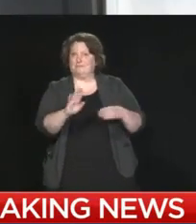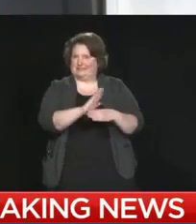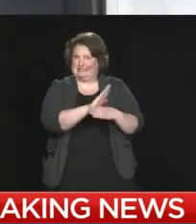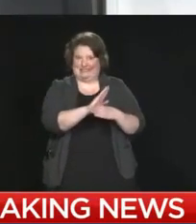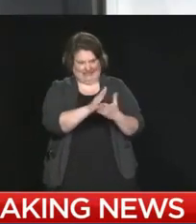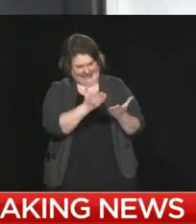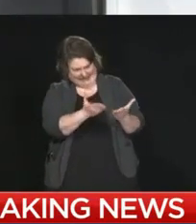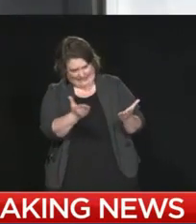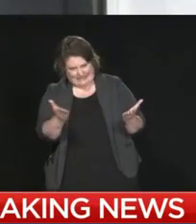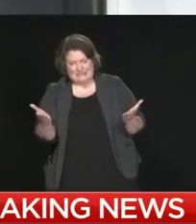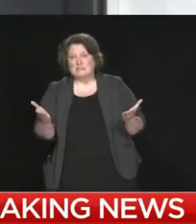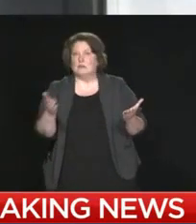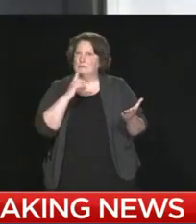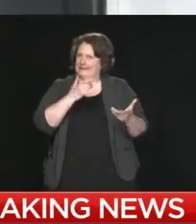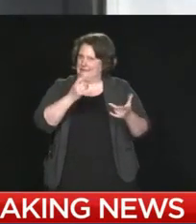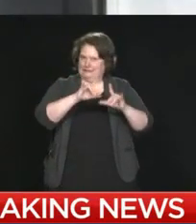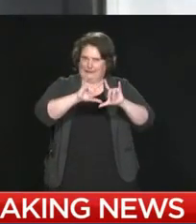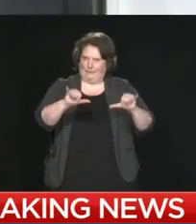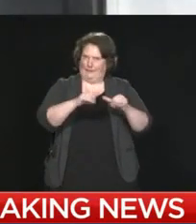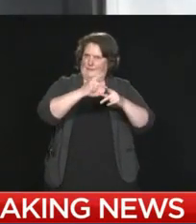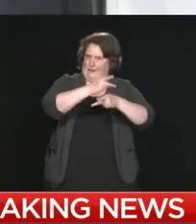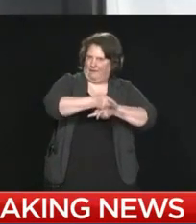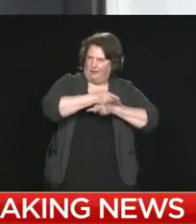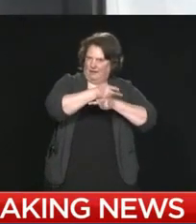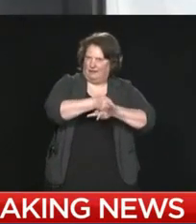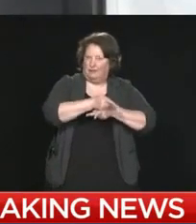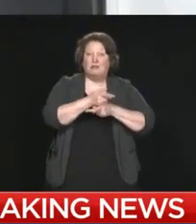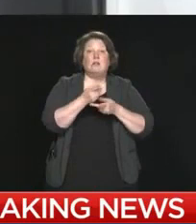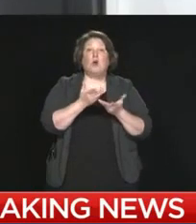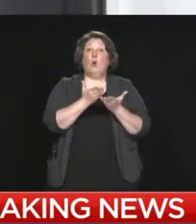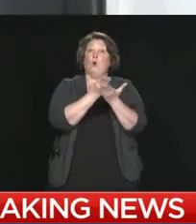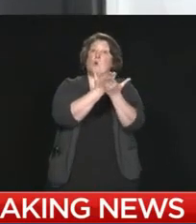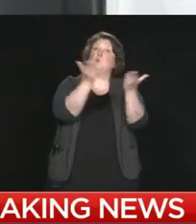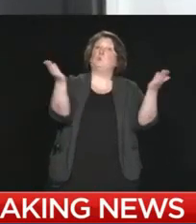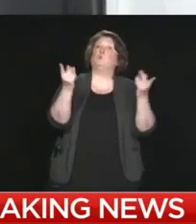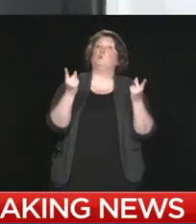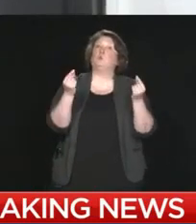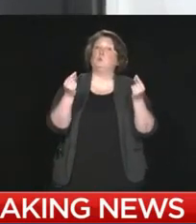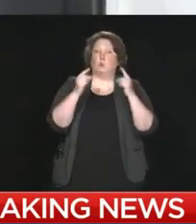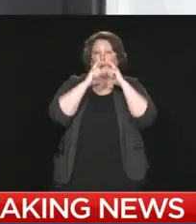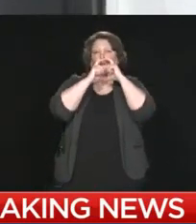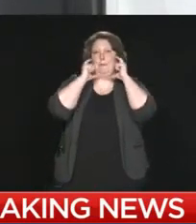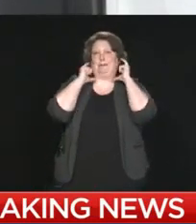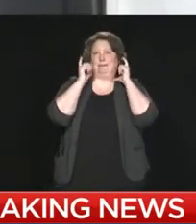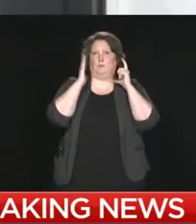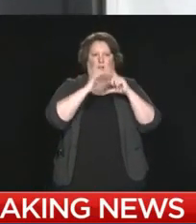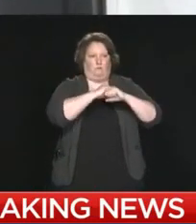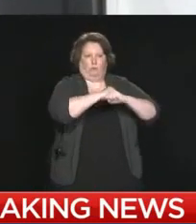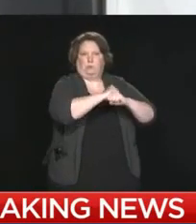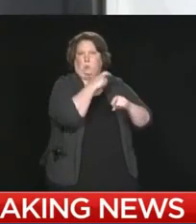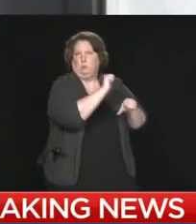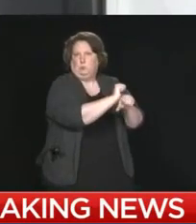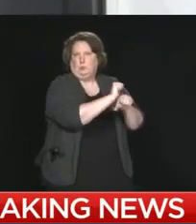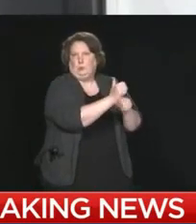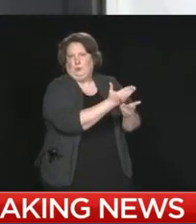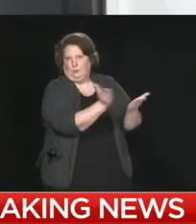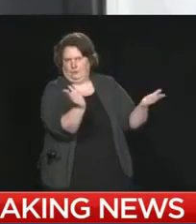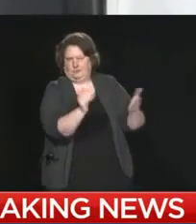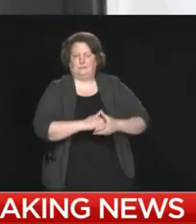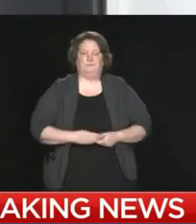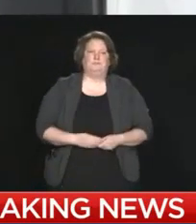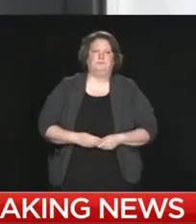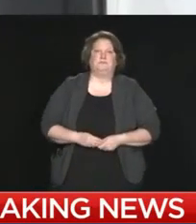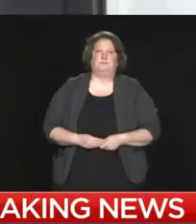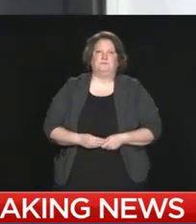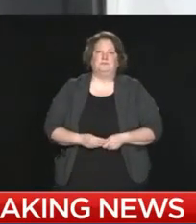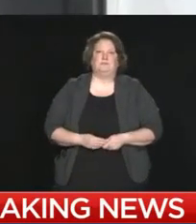while being careful and wearing a mask if necessary. The economic opening up presents